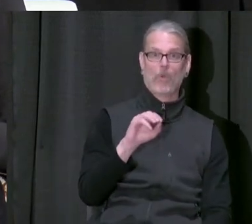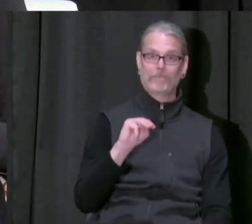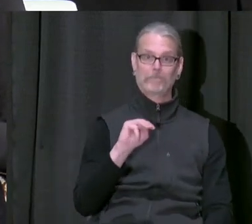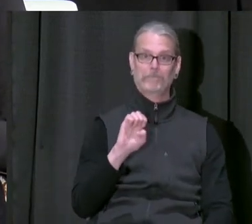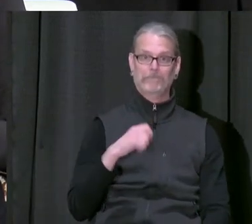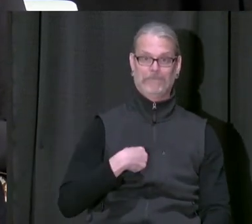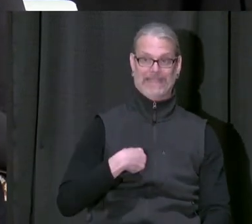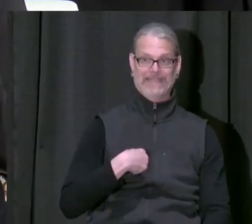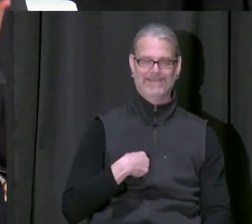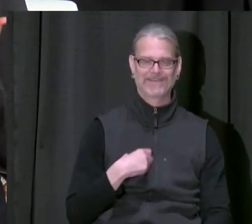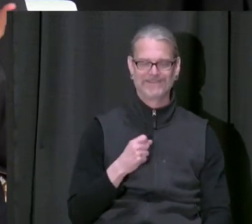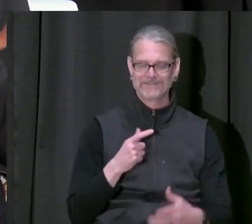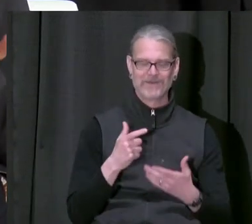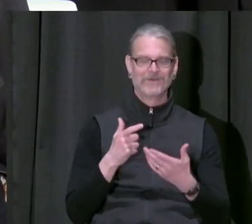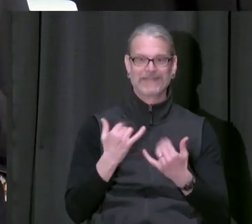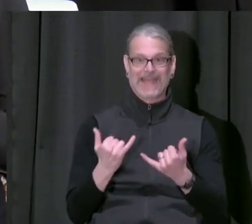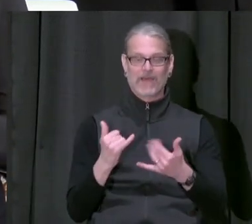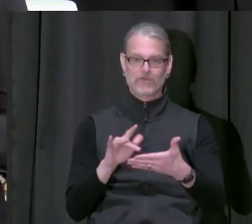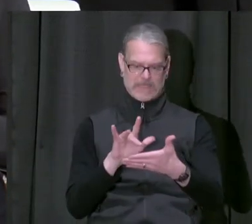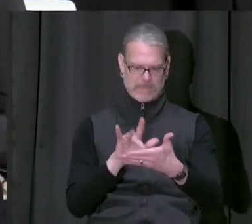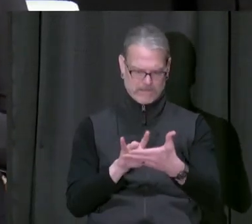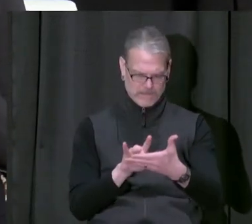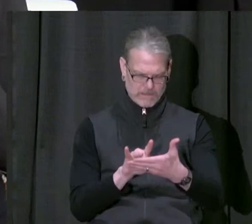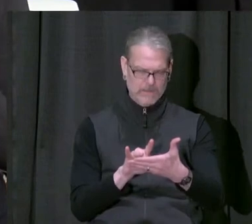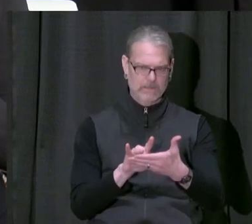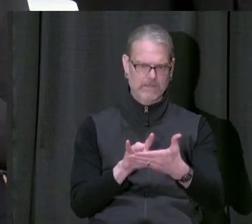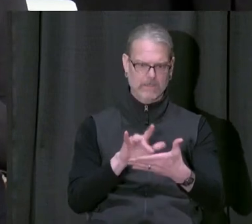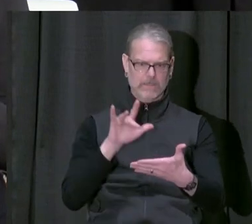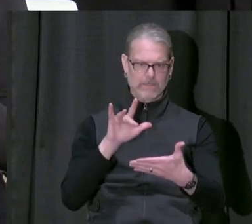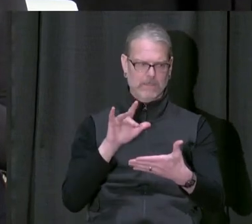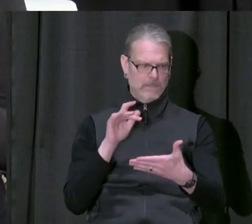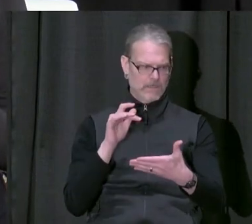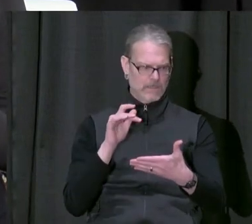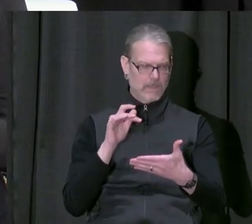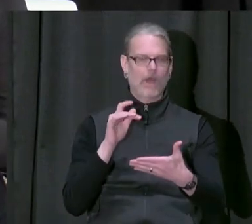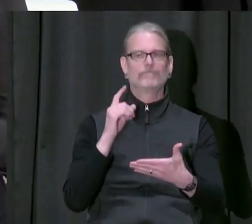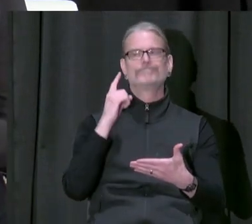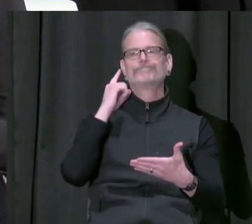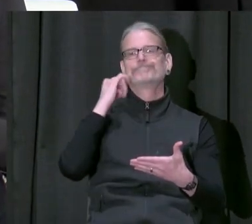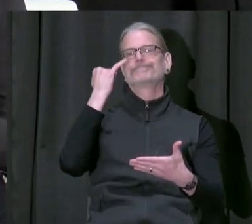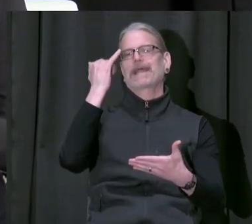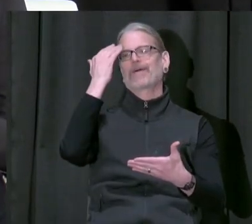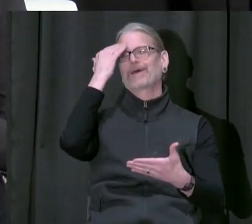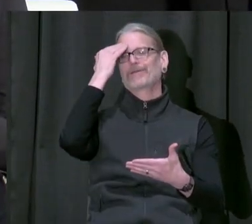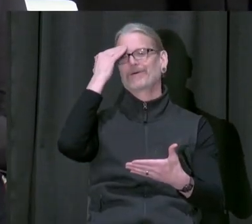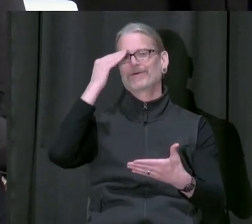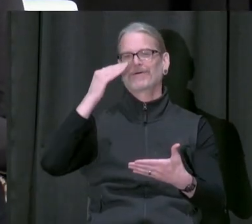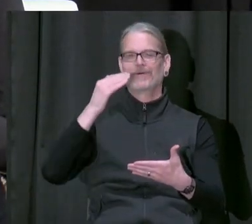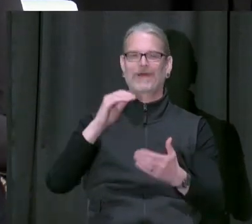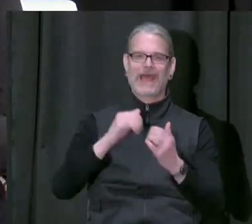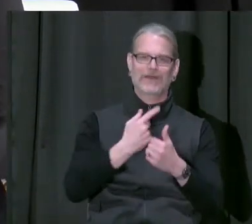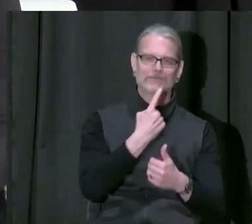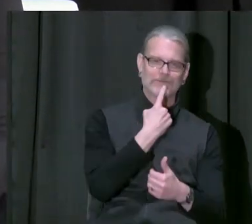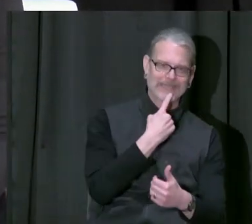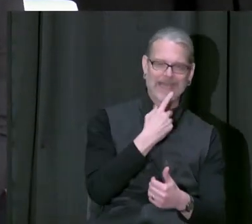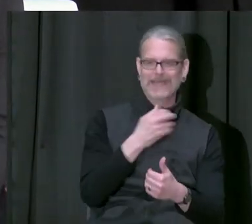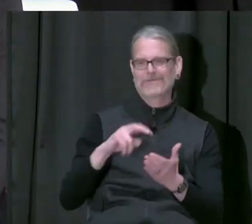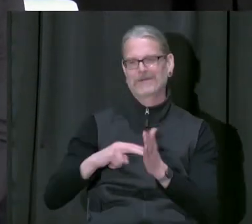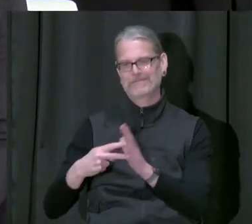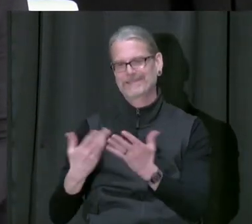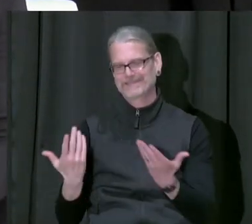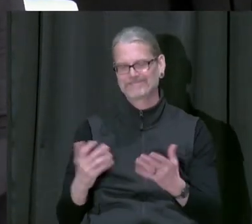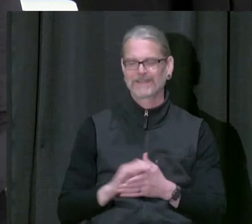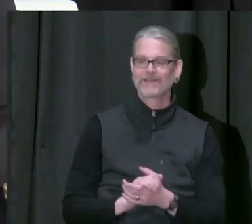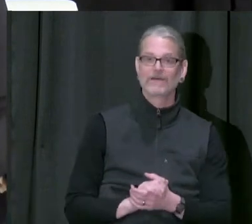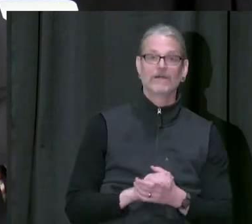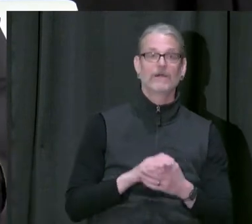can just kind of press it and hear it read aloud, you're like, oh, okay, that makes sense now, and I can connect what that word looks like to what it sounds like. Another feature,